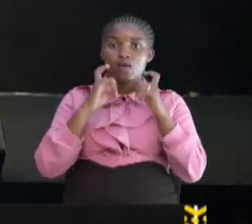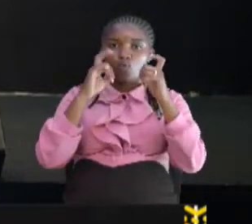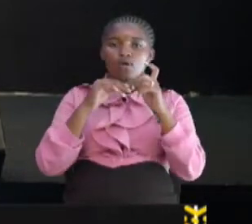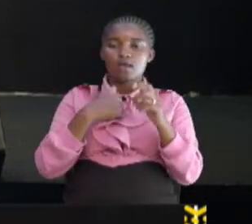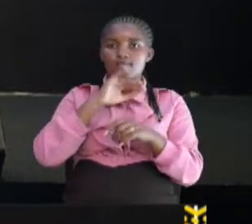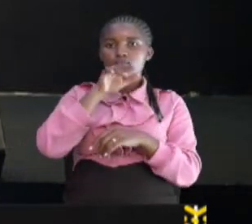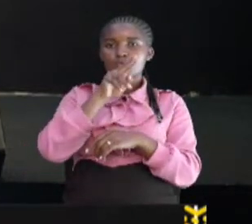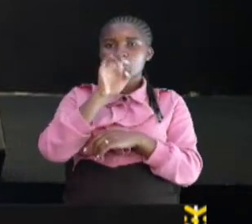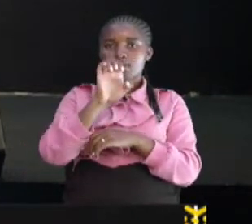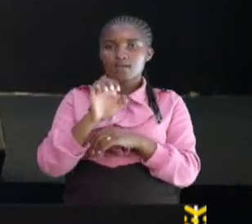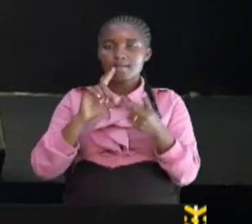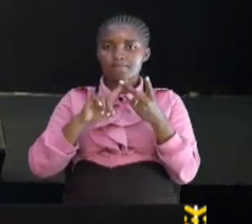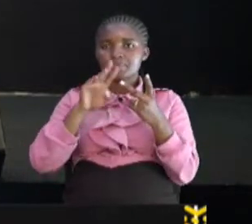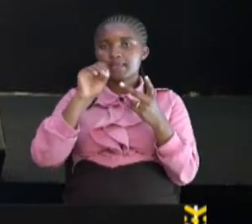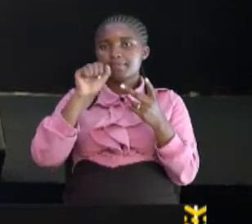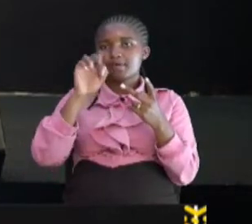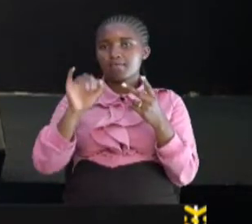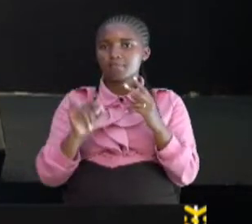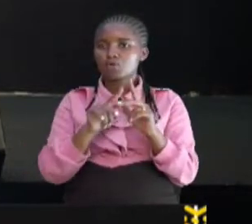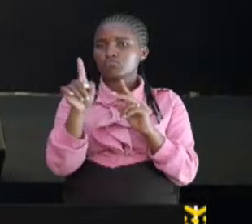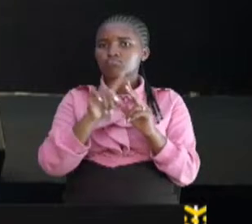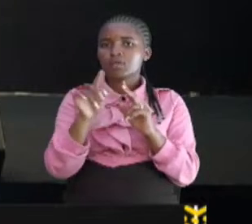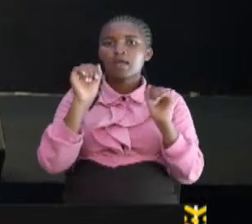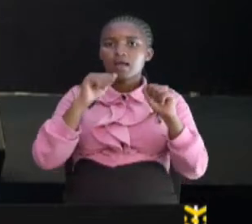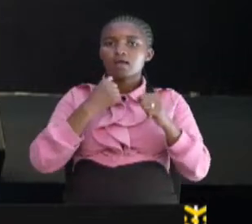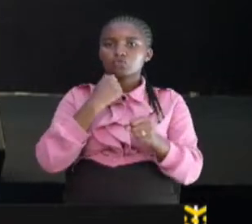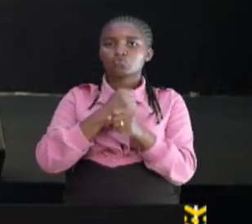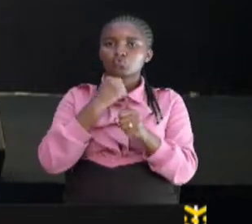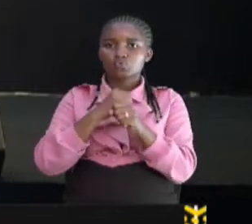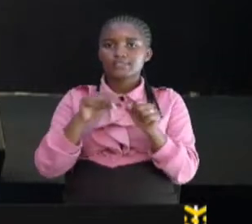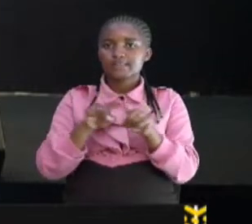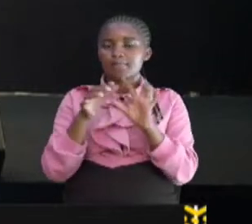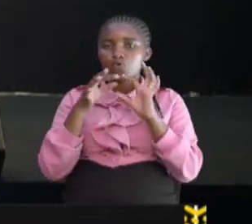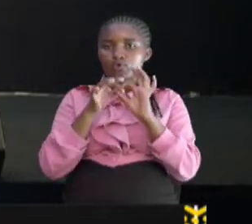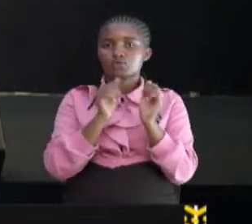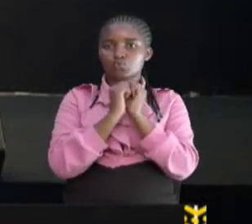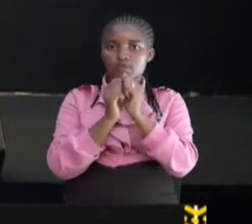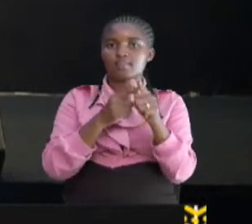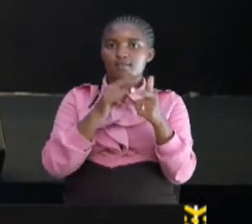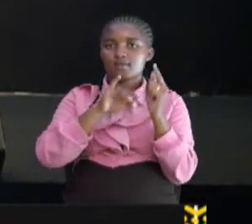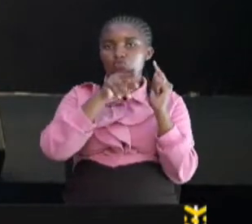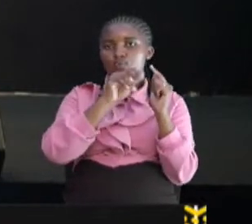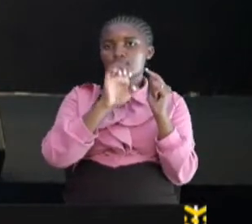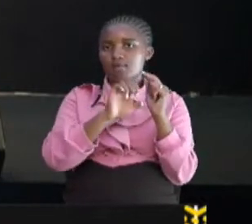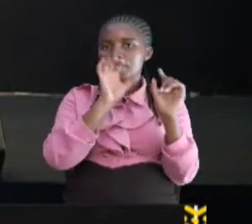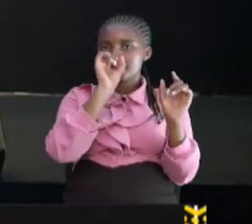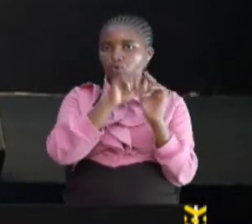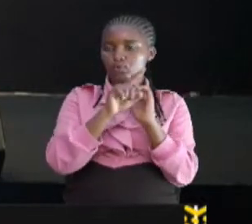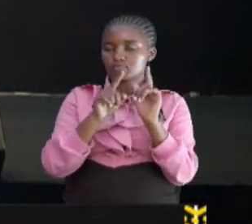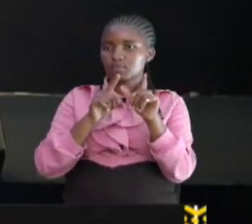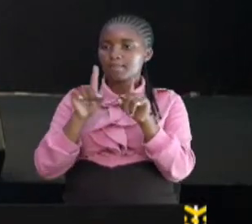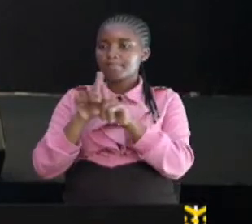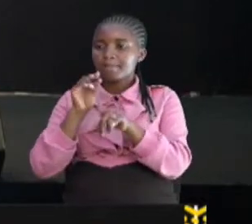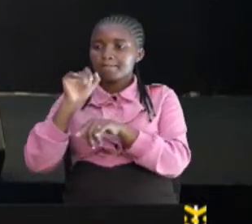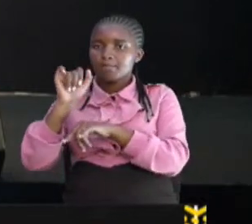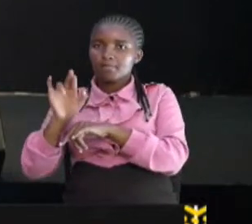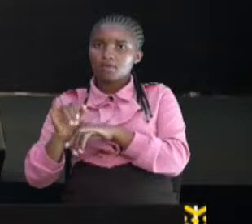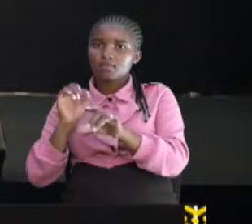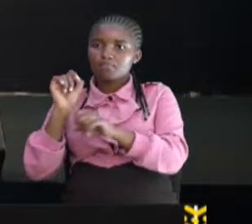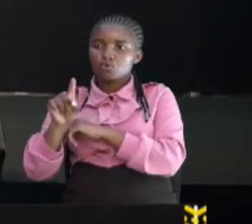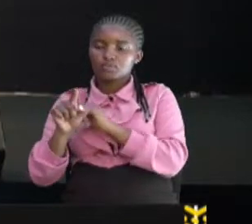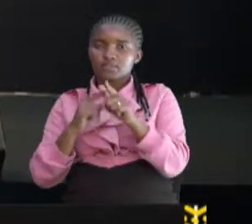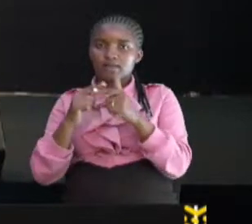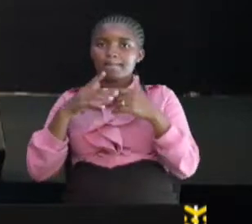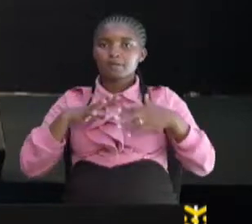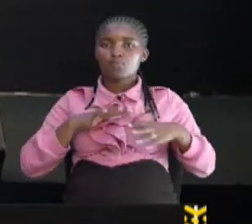Claire and Mary Kenya, you guys can do sync contents together. June Claire post, Mary Kenya post. That's people